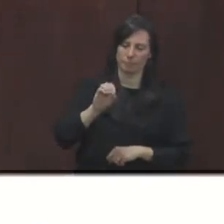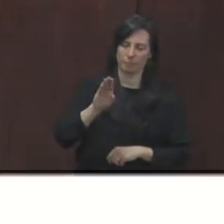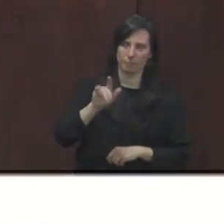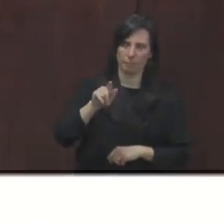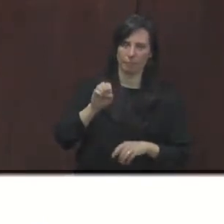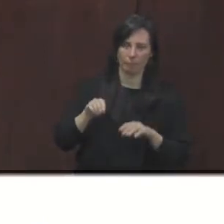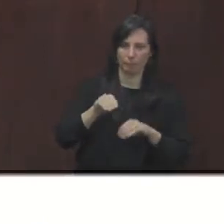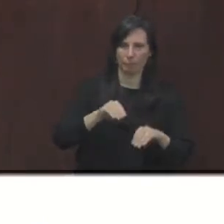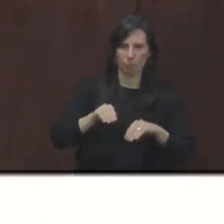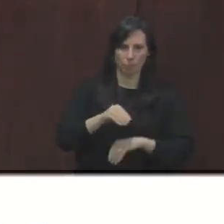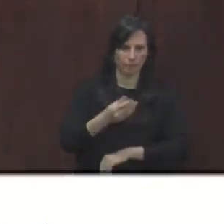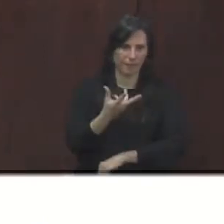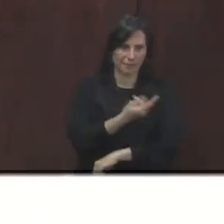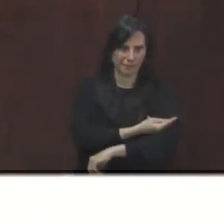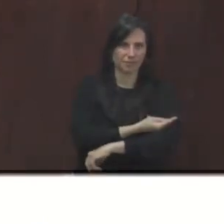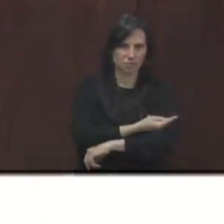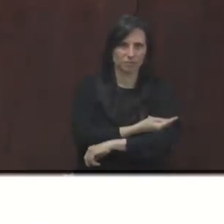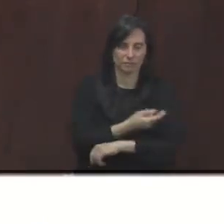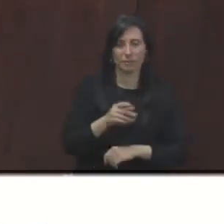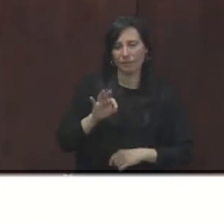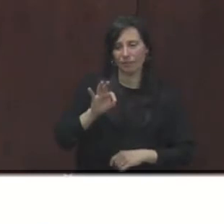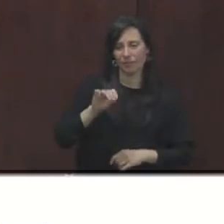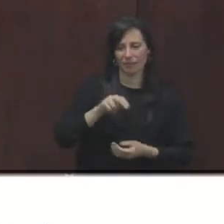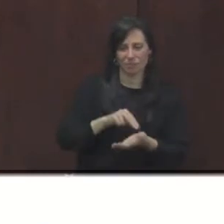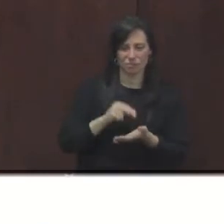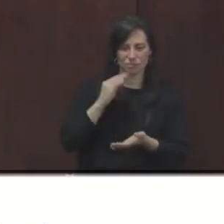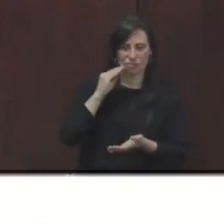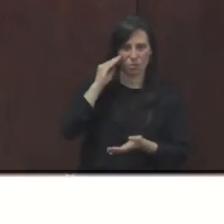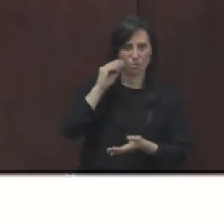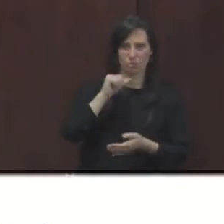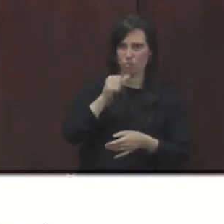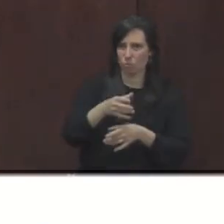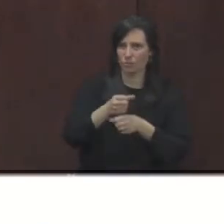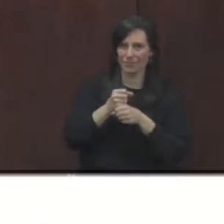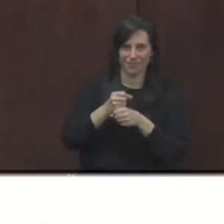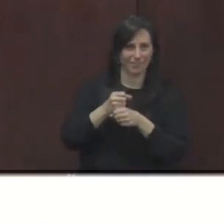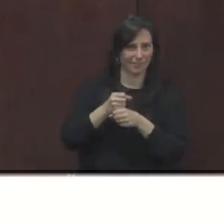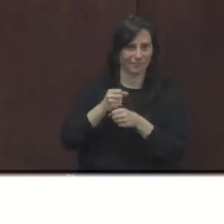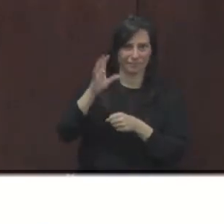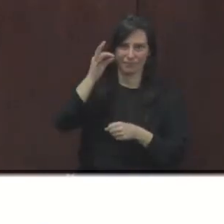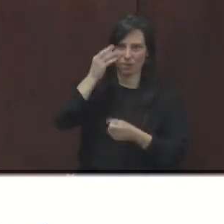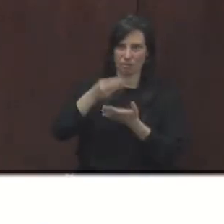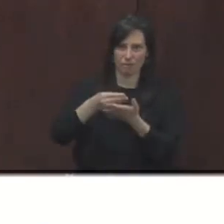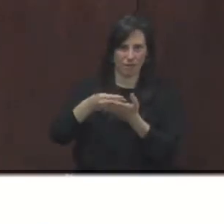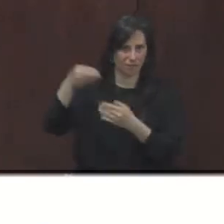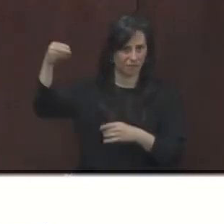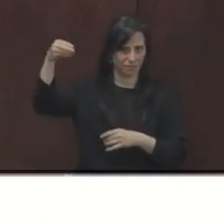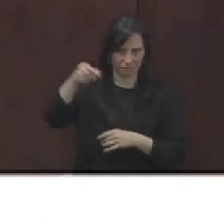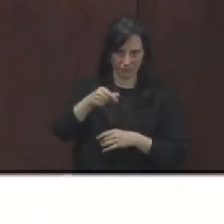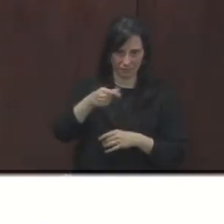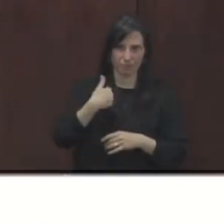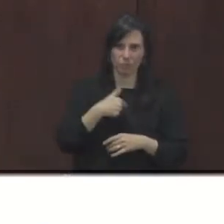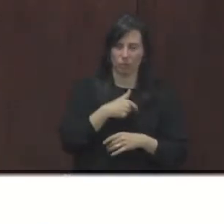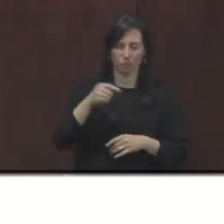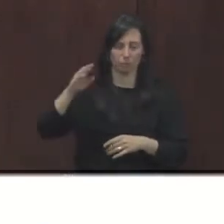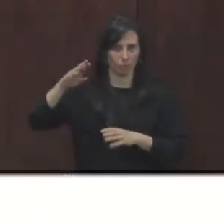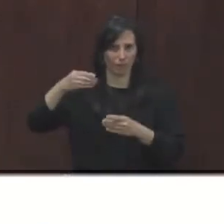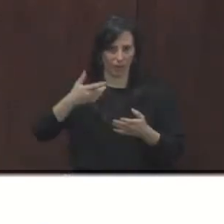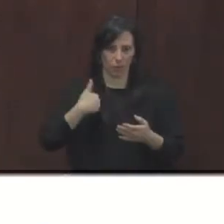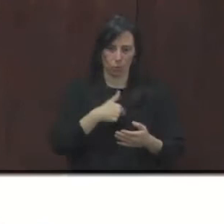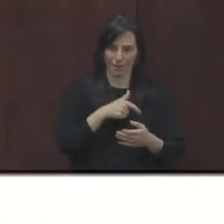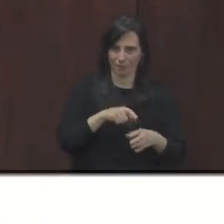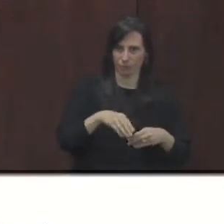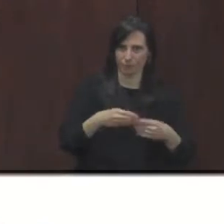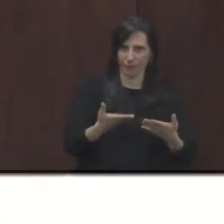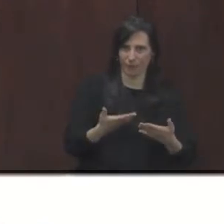not covered by that federal pharmacy program, which covered for public health to cover. 700 licensed beds. Again, we